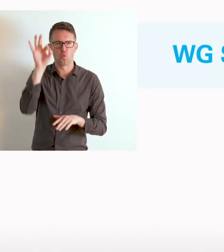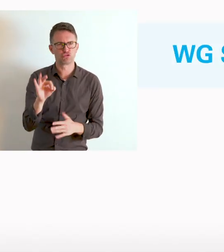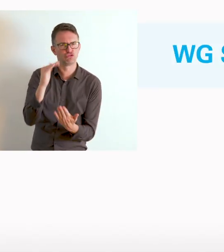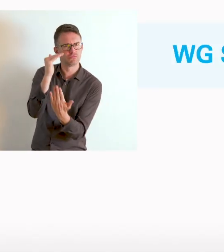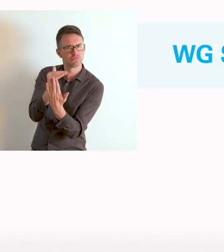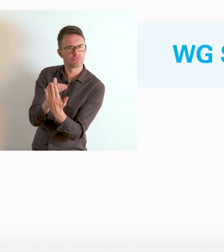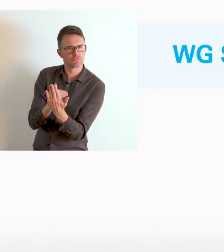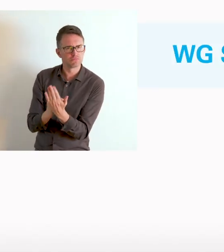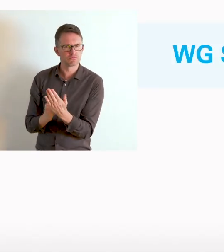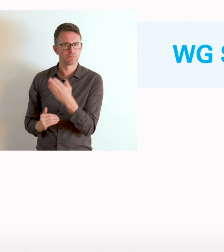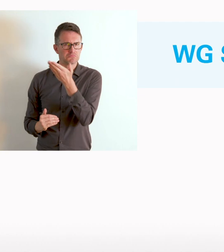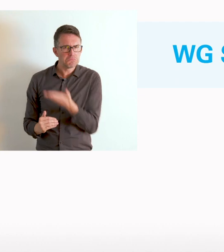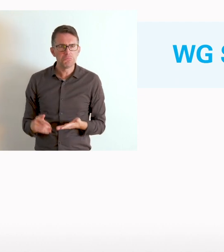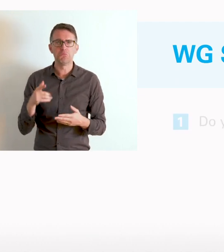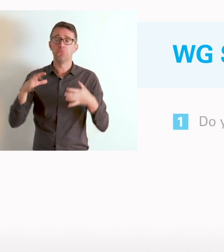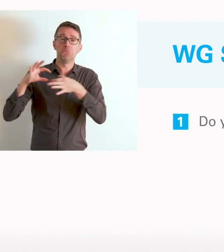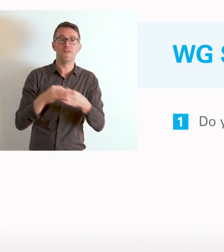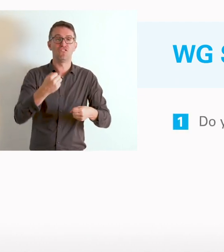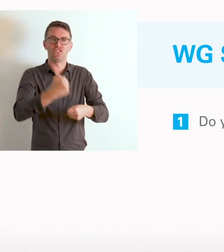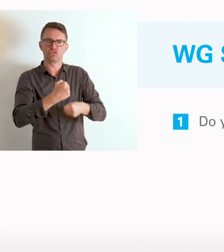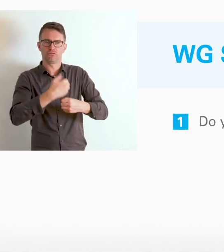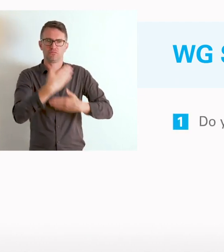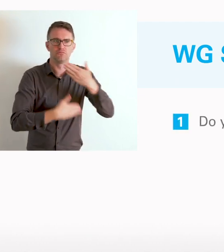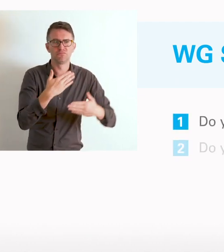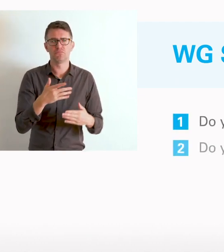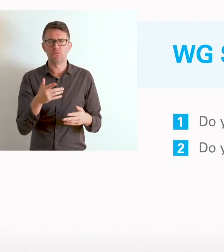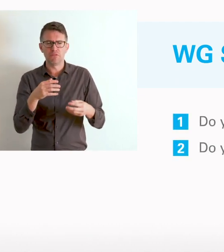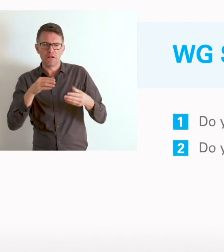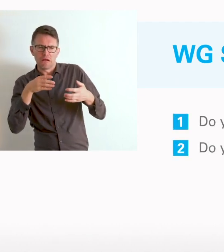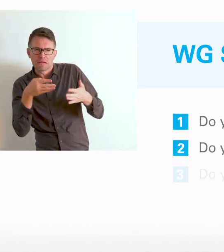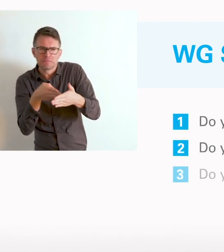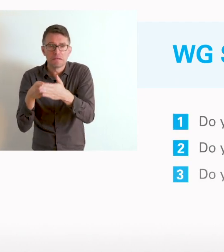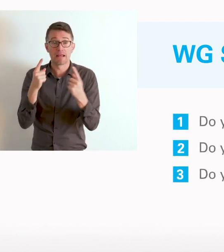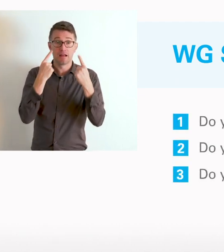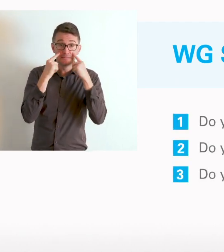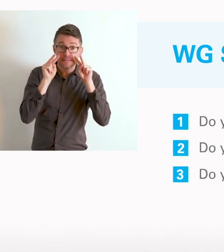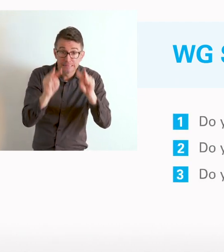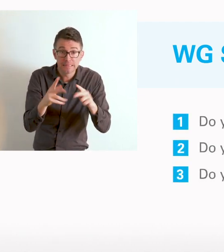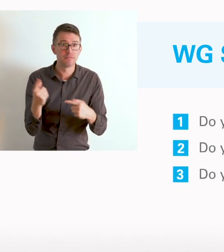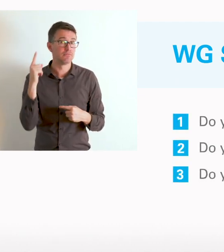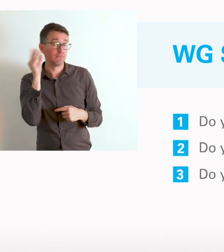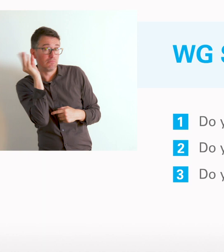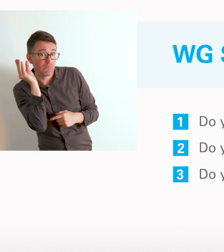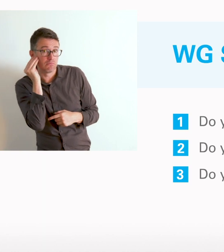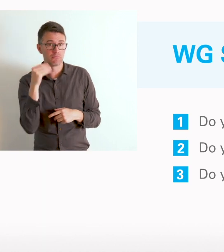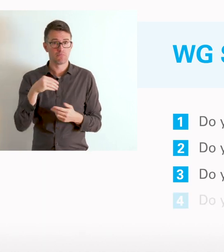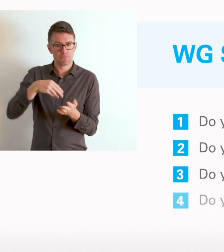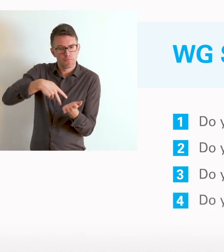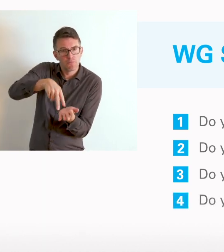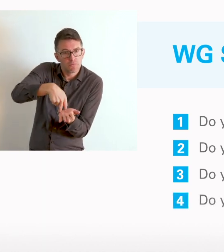6 domains of functioning: difficulty seeing, difficulty hearing, difficulty walking or climbing